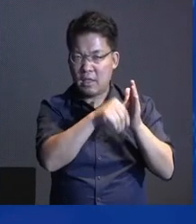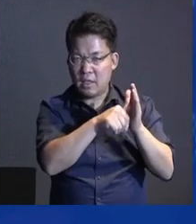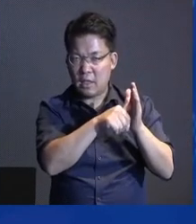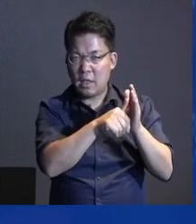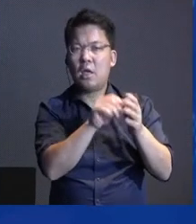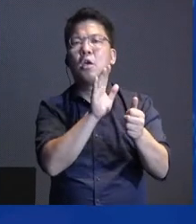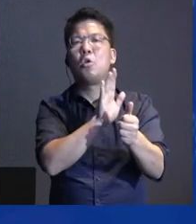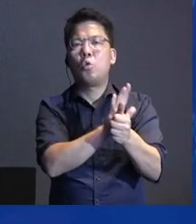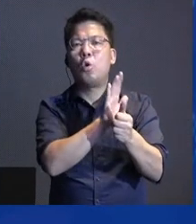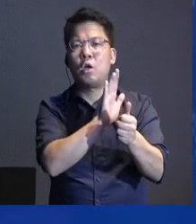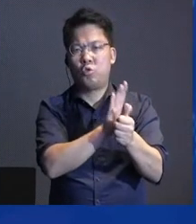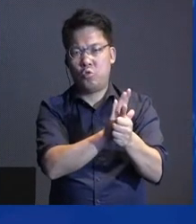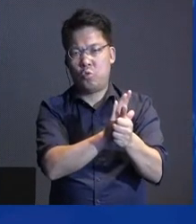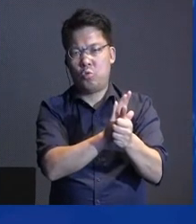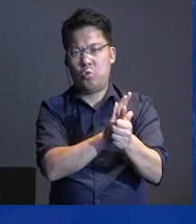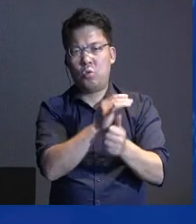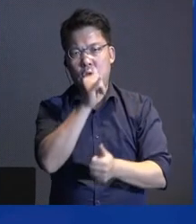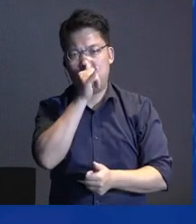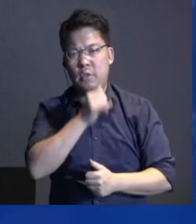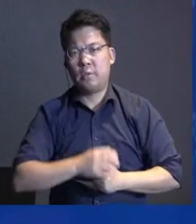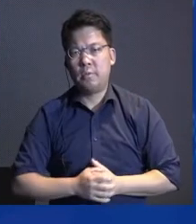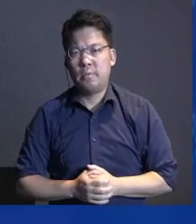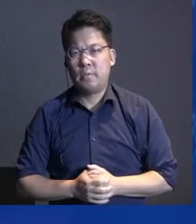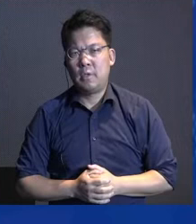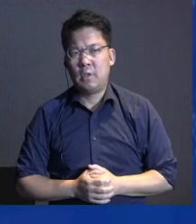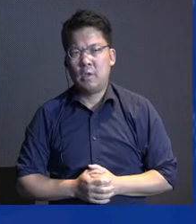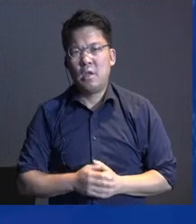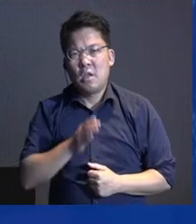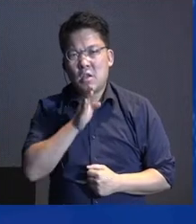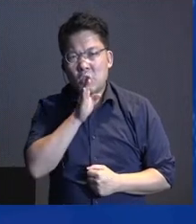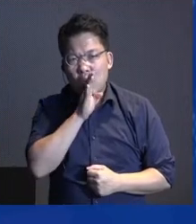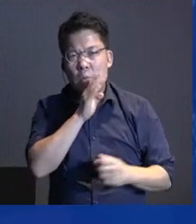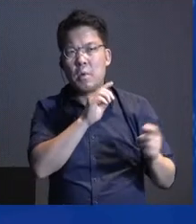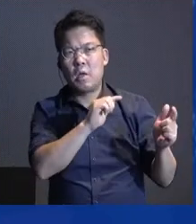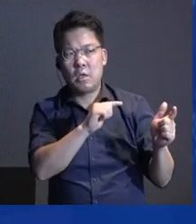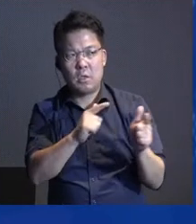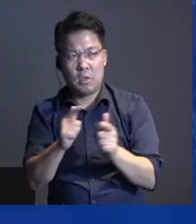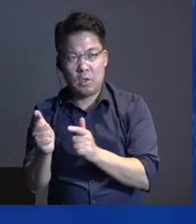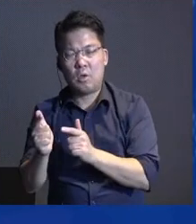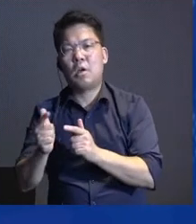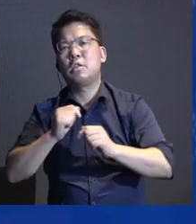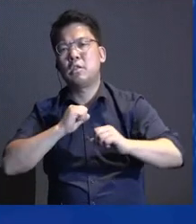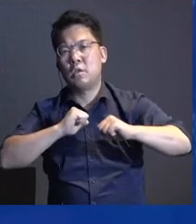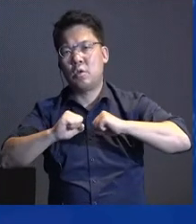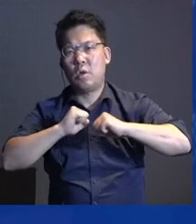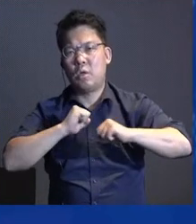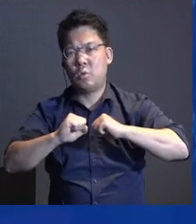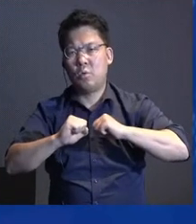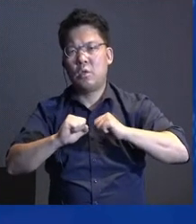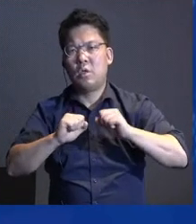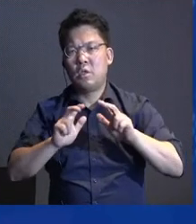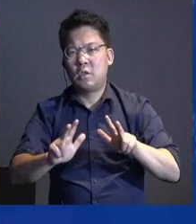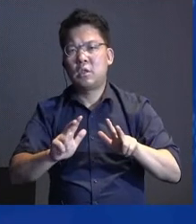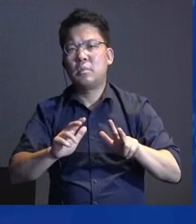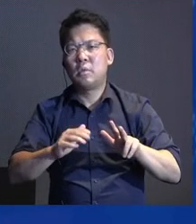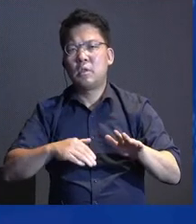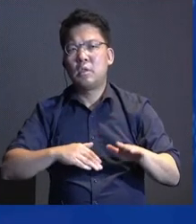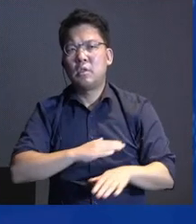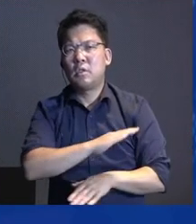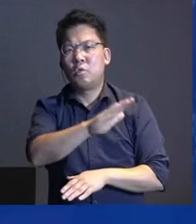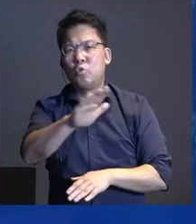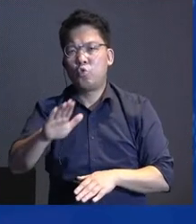implementation, we have heard many stories of change after having the club. From